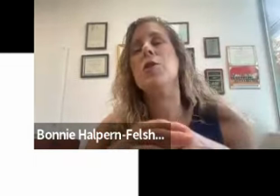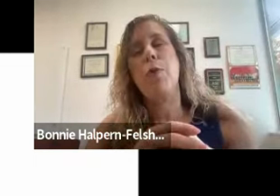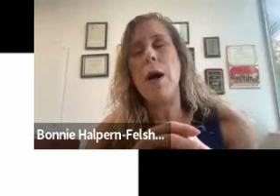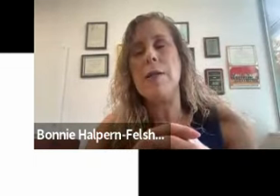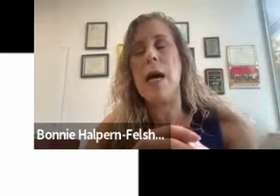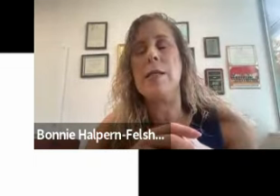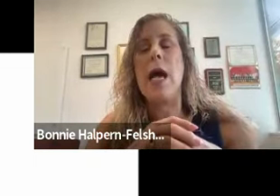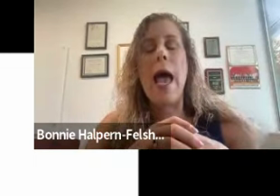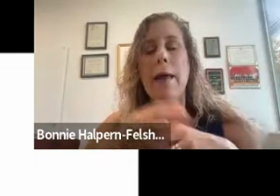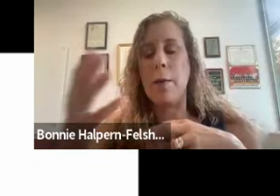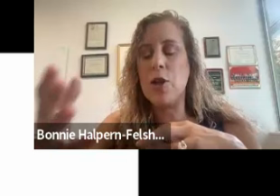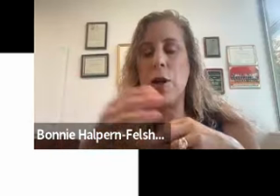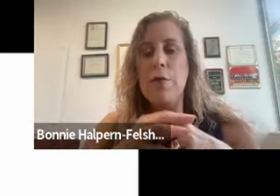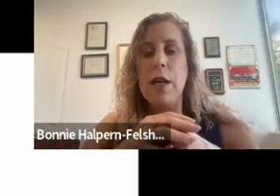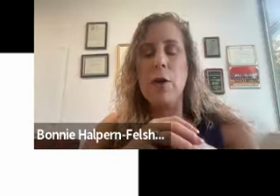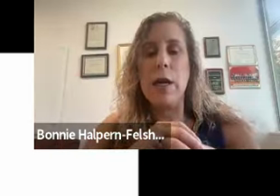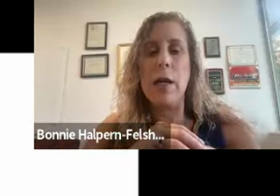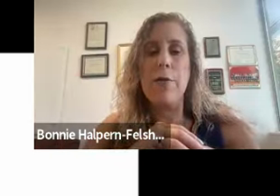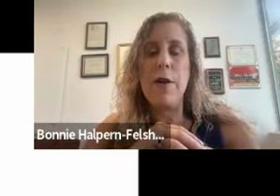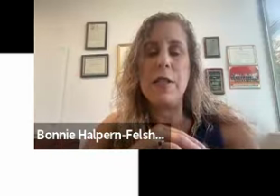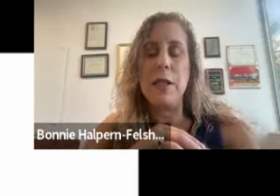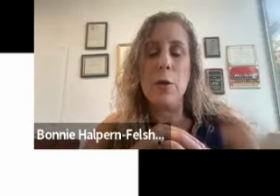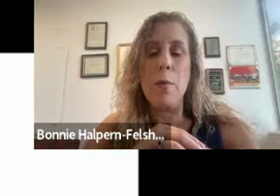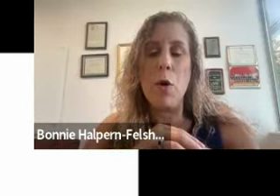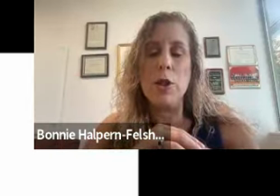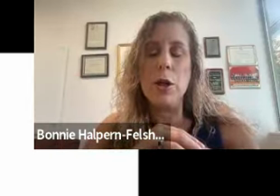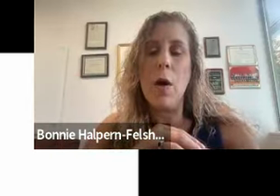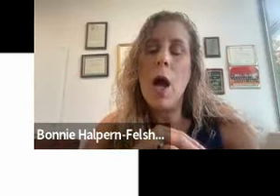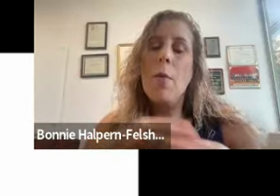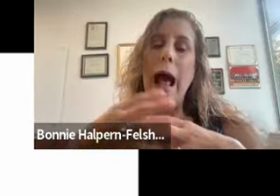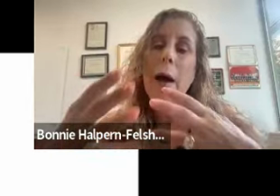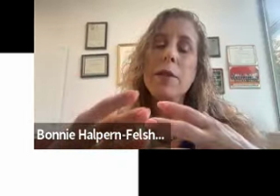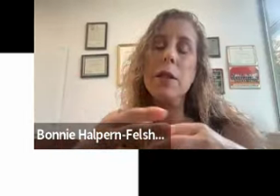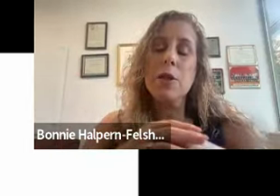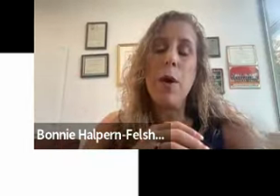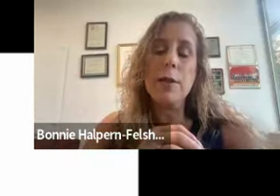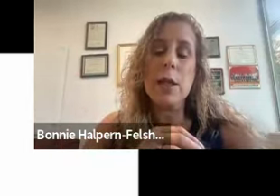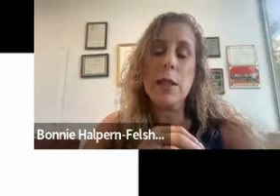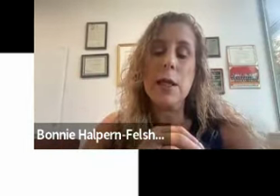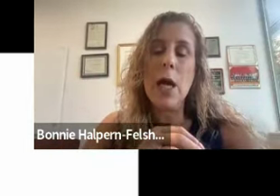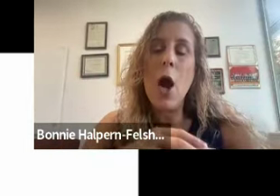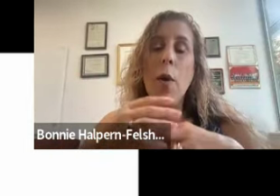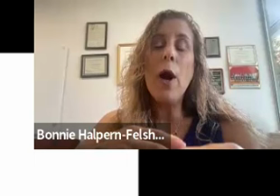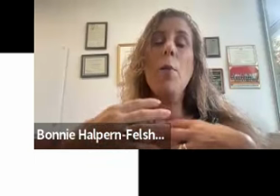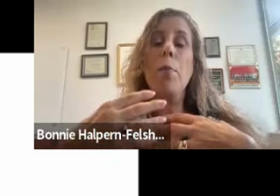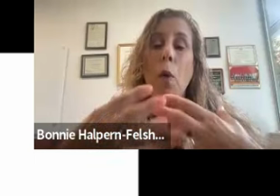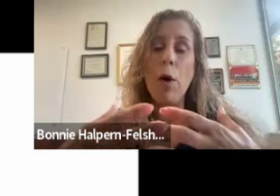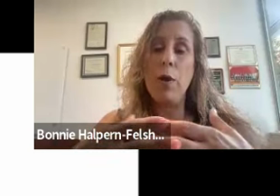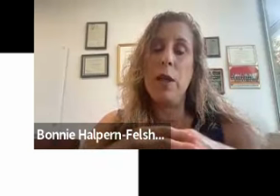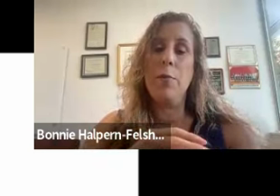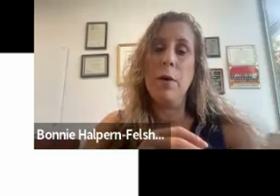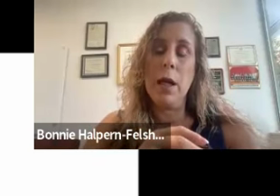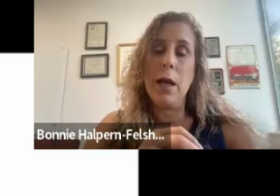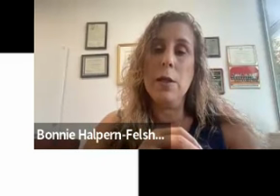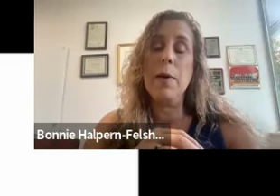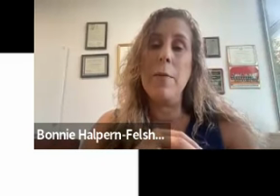happens in this process, and I'm going to show you a video to clarify this a little bit more too. What happens in this process is we are born